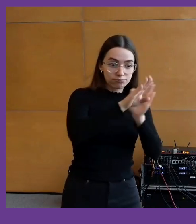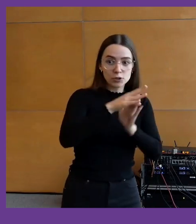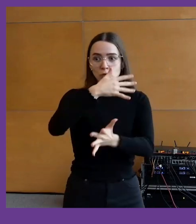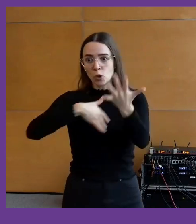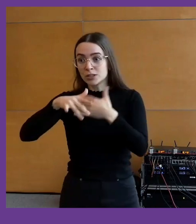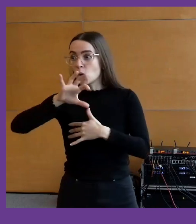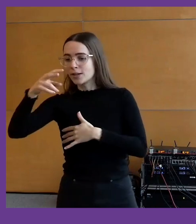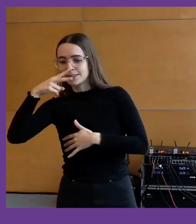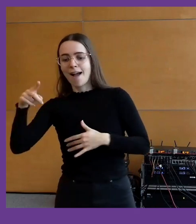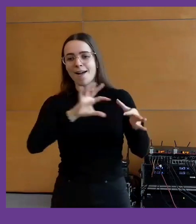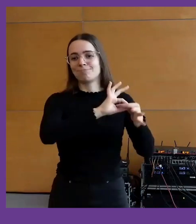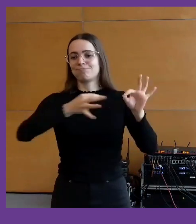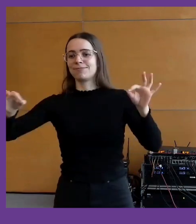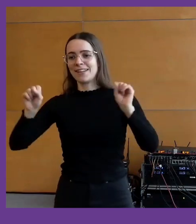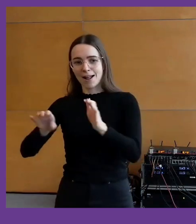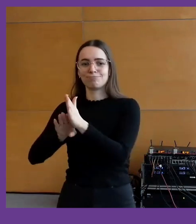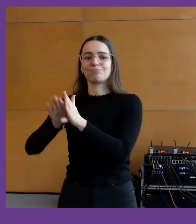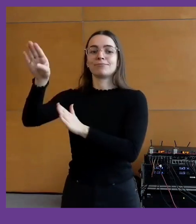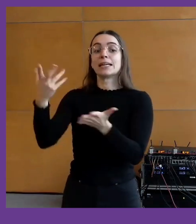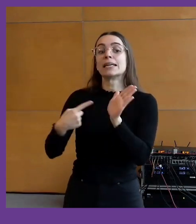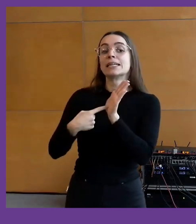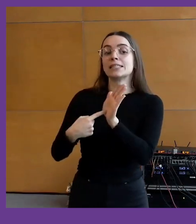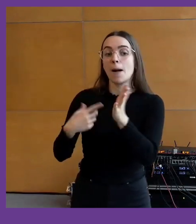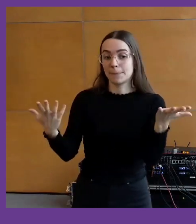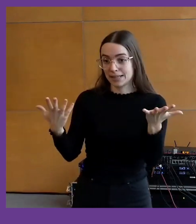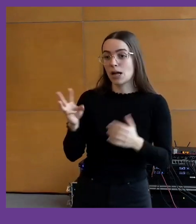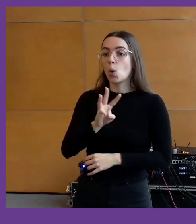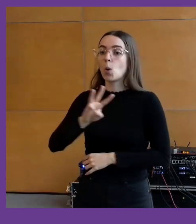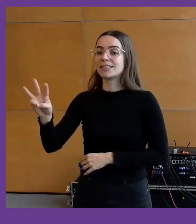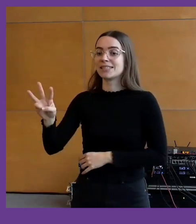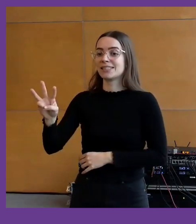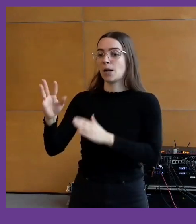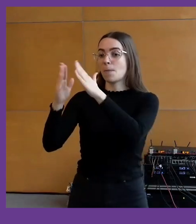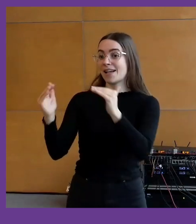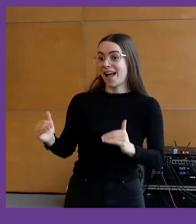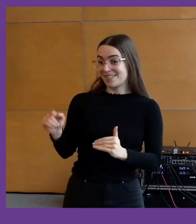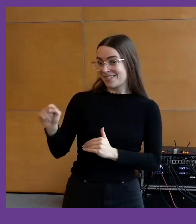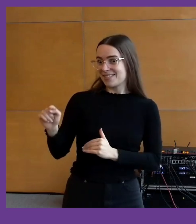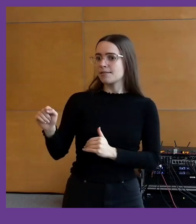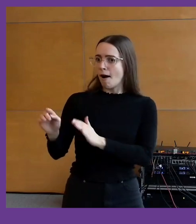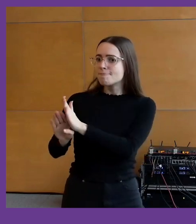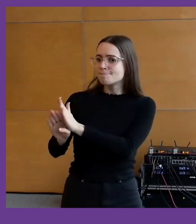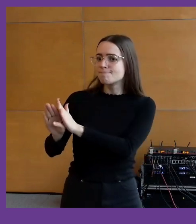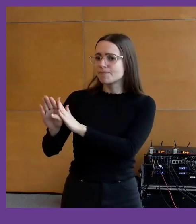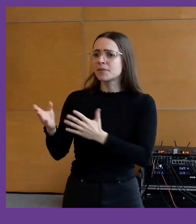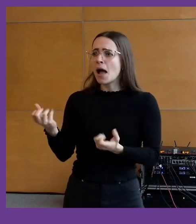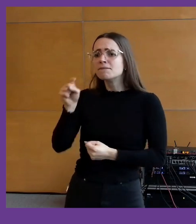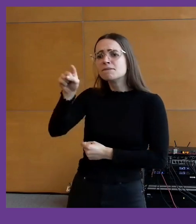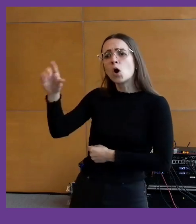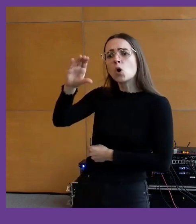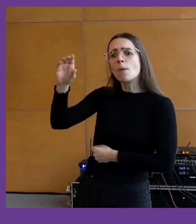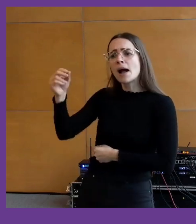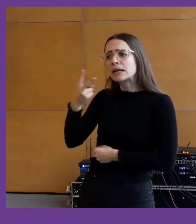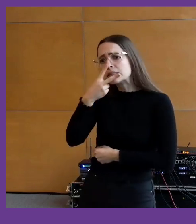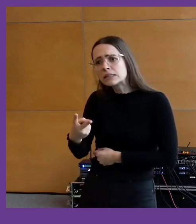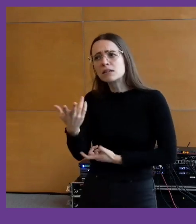acceptance of diversity of people? And they said, not really, because you don't see so many people in the streets that have different kinds